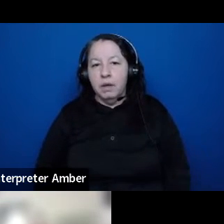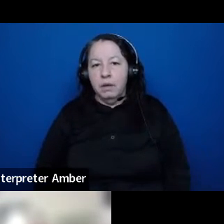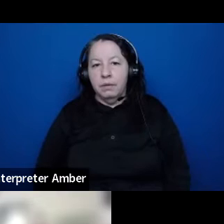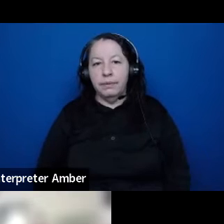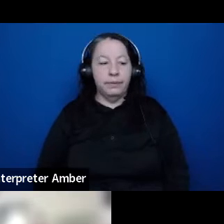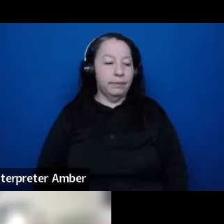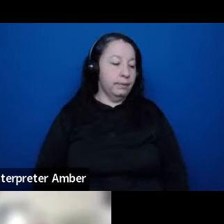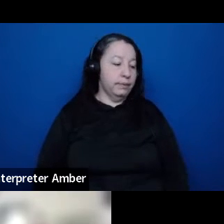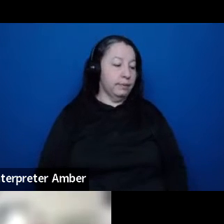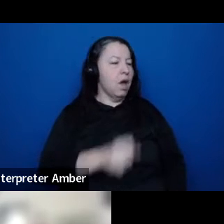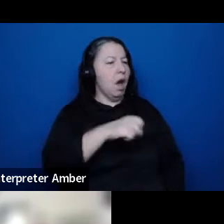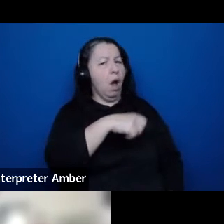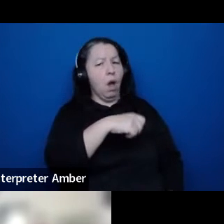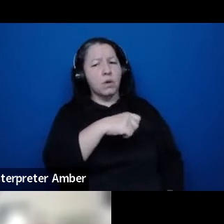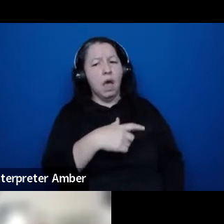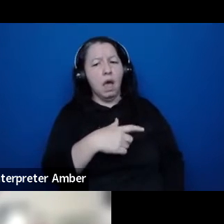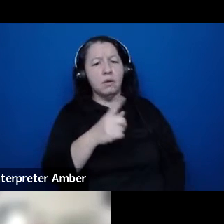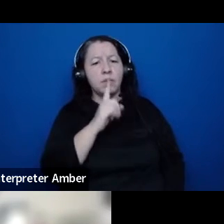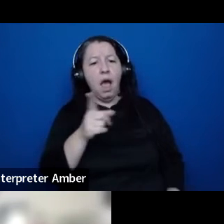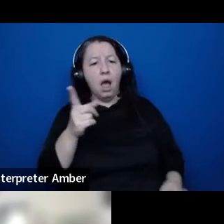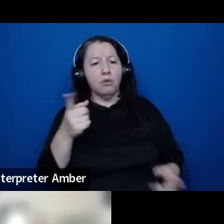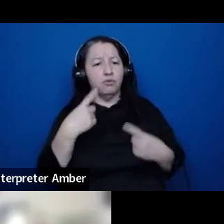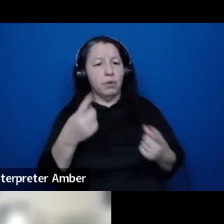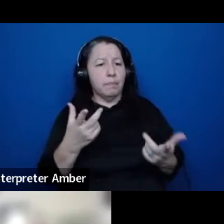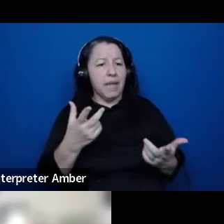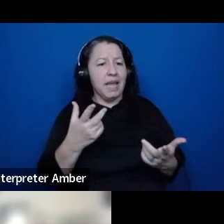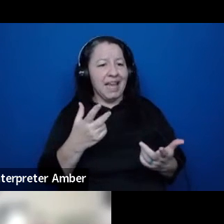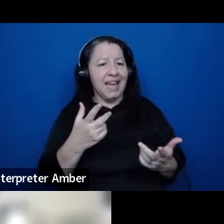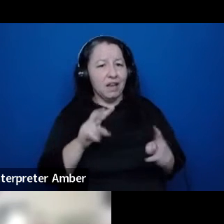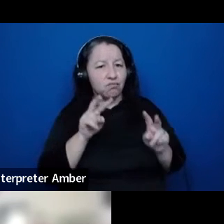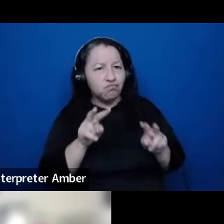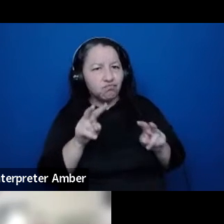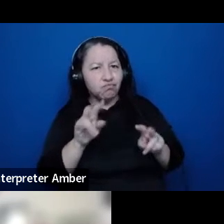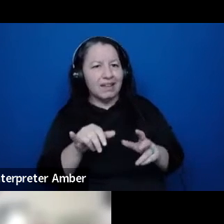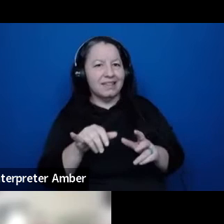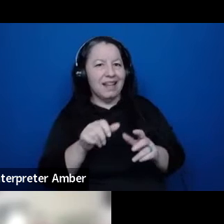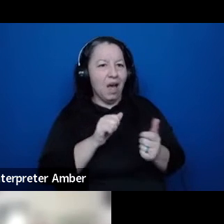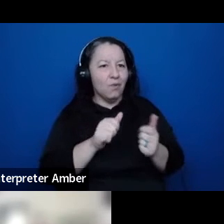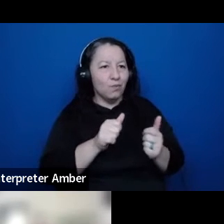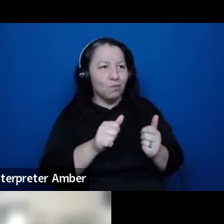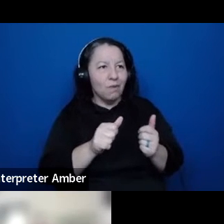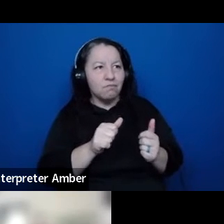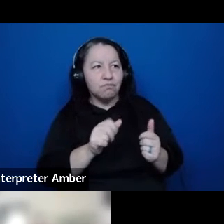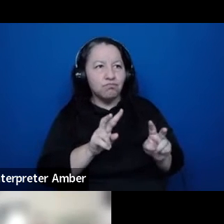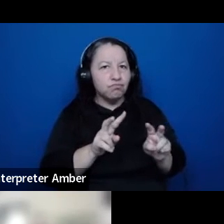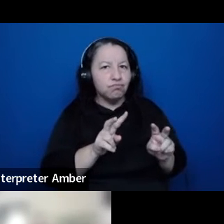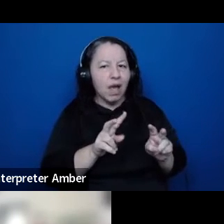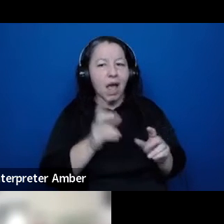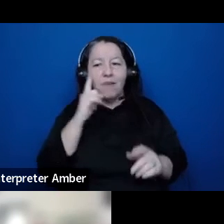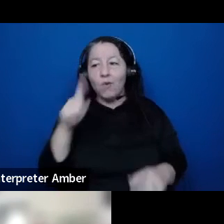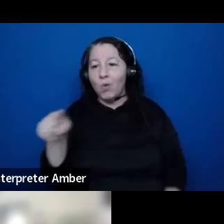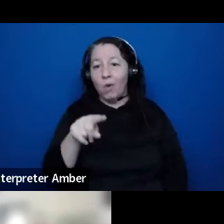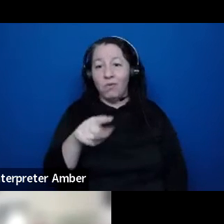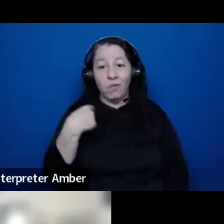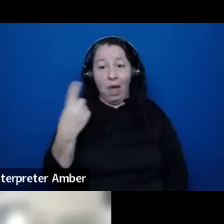Yeah, we've been following that race pretty closely, and those that have been watching this may notice